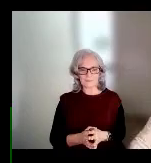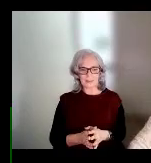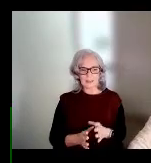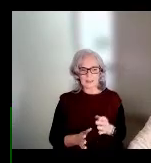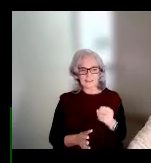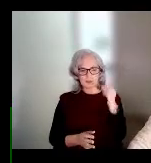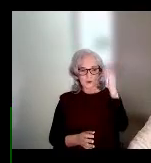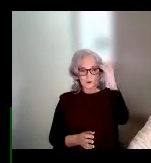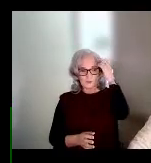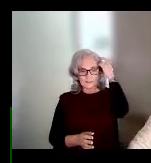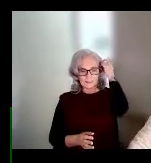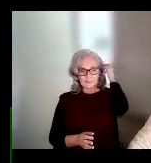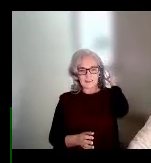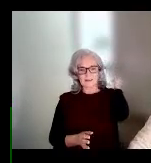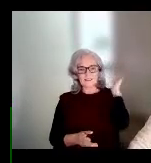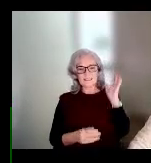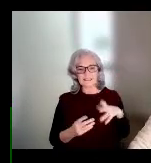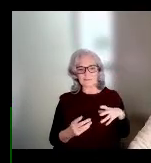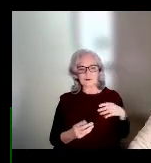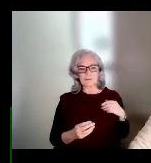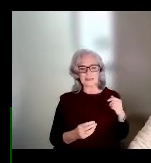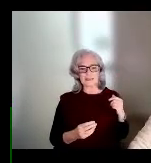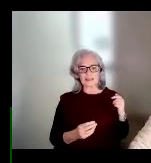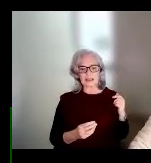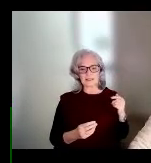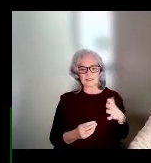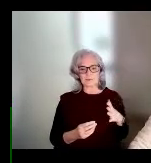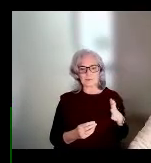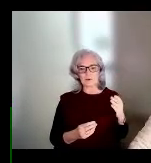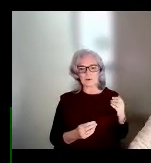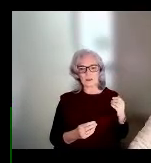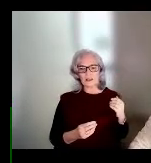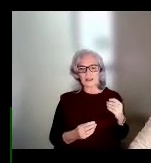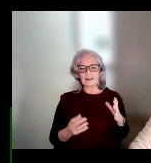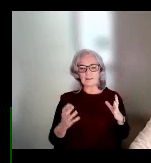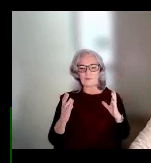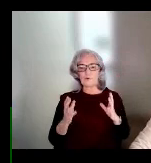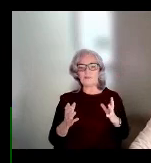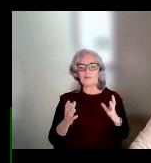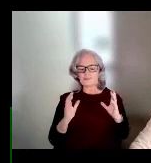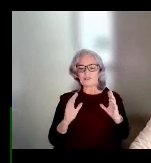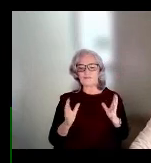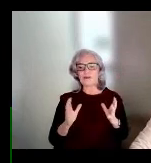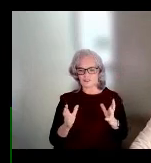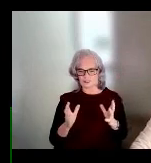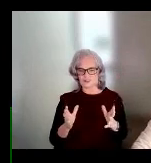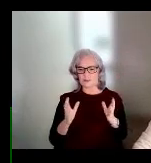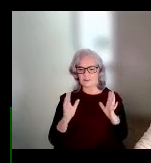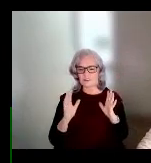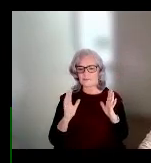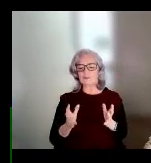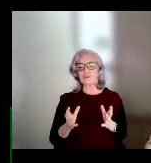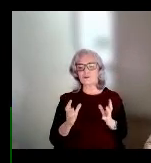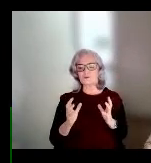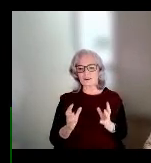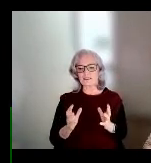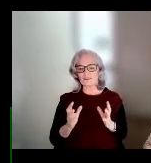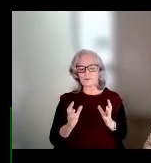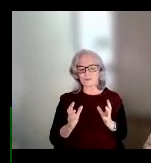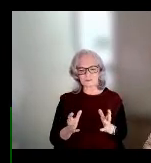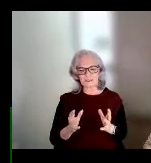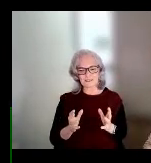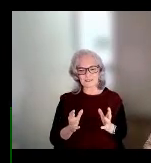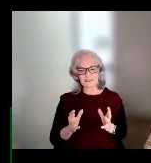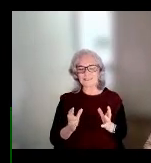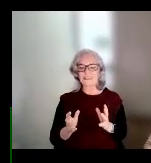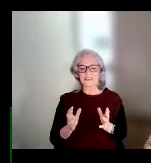care. And so the quote there says, our clinic and probably others as well, they're passionate. The people who